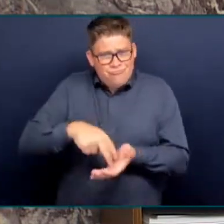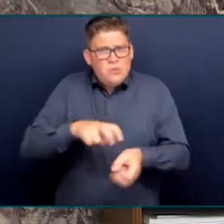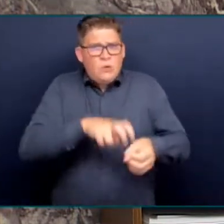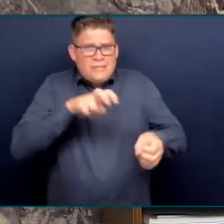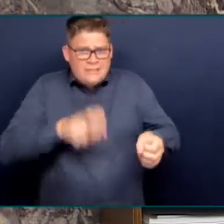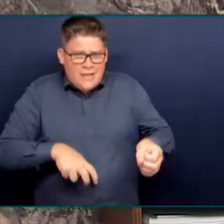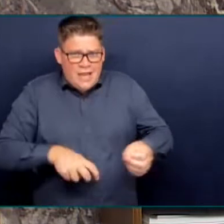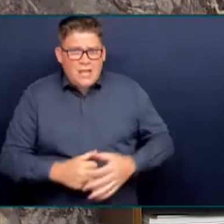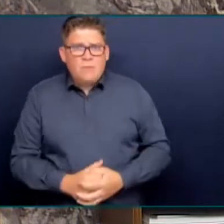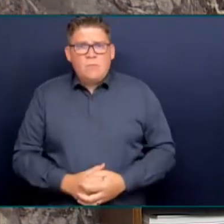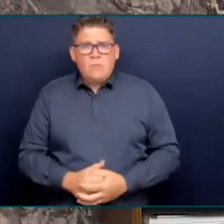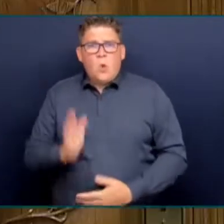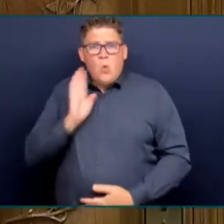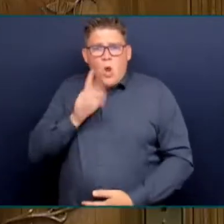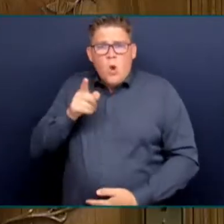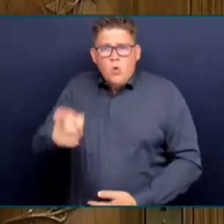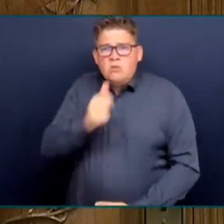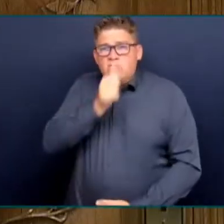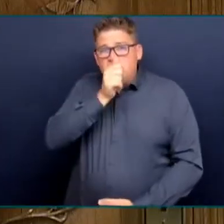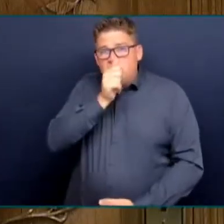him?